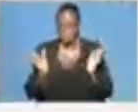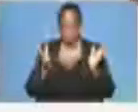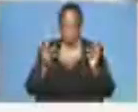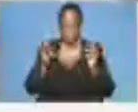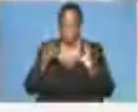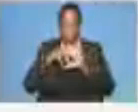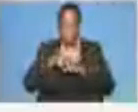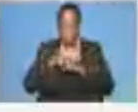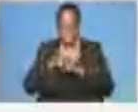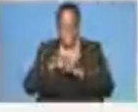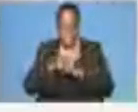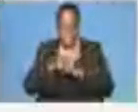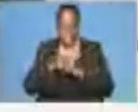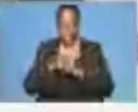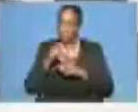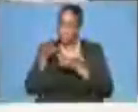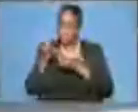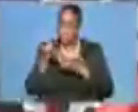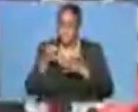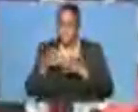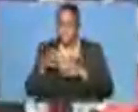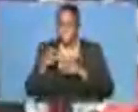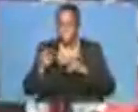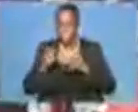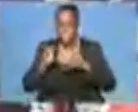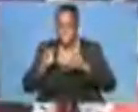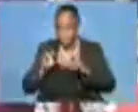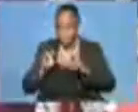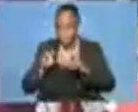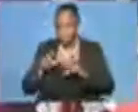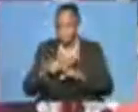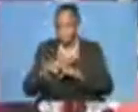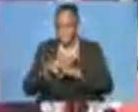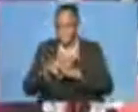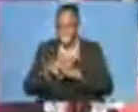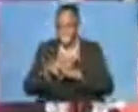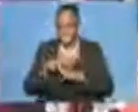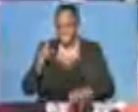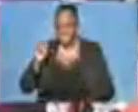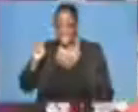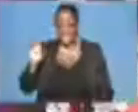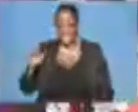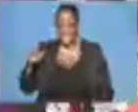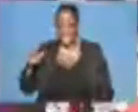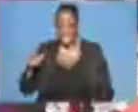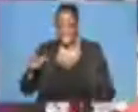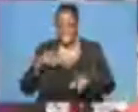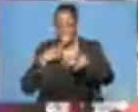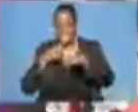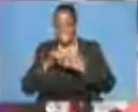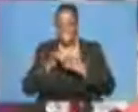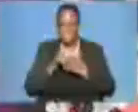and ask them, hey, you want a taxi? You want to go on a tour? They are actually arresting taxi drivers after they